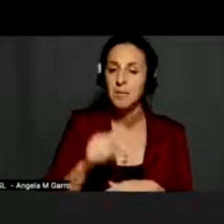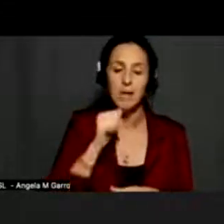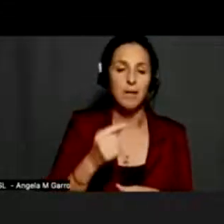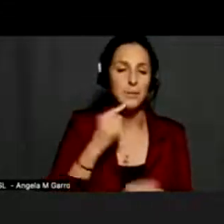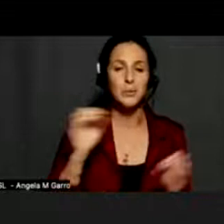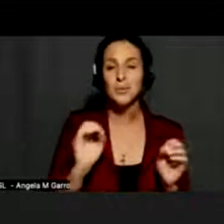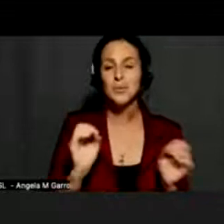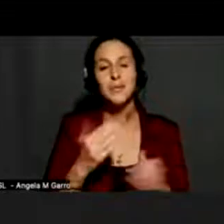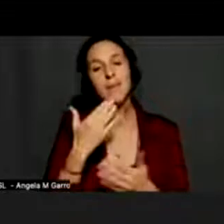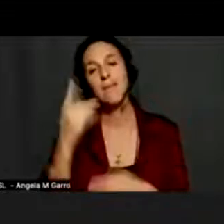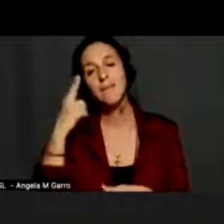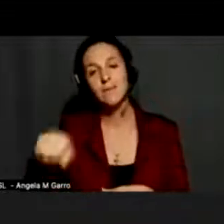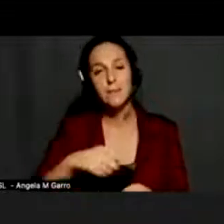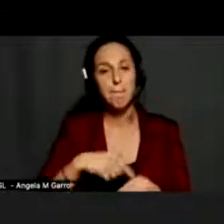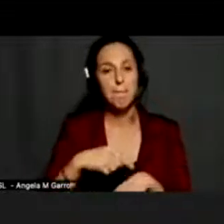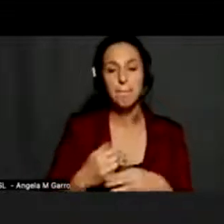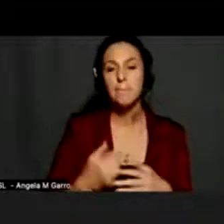time.